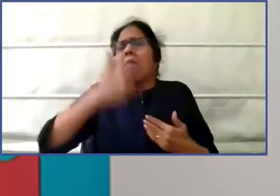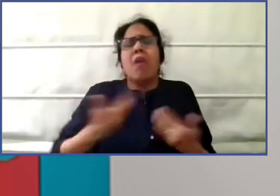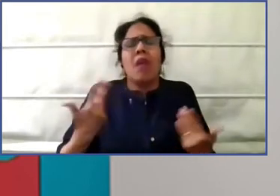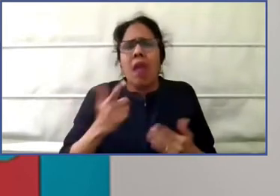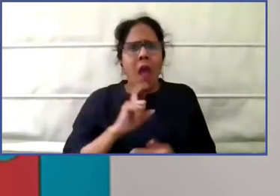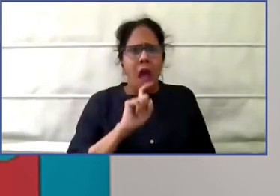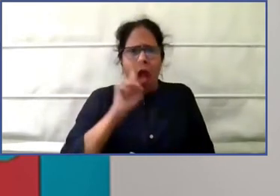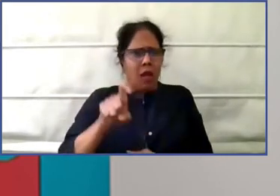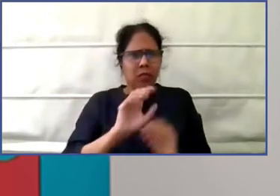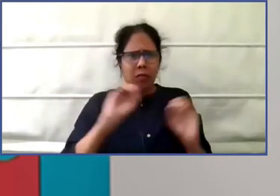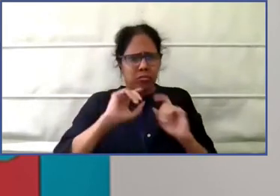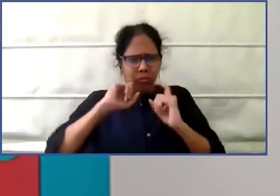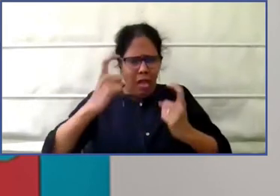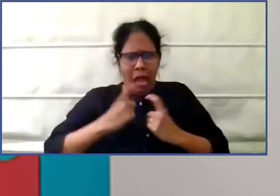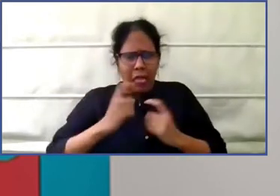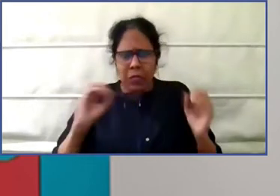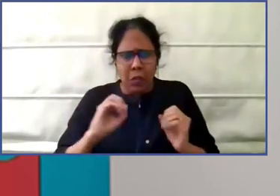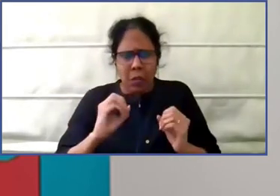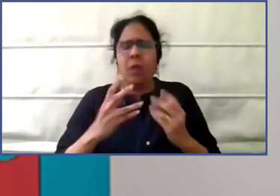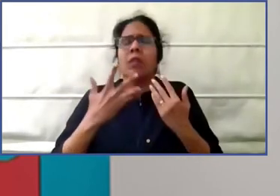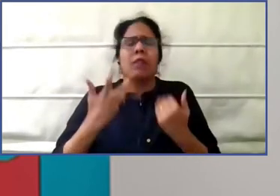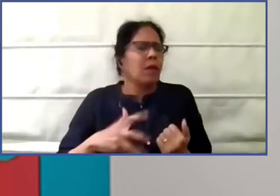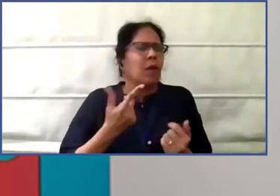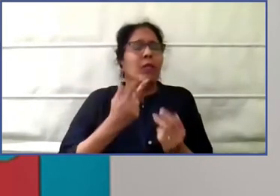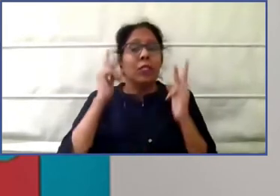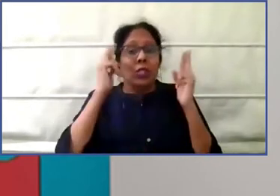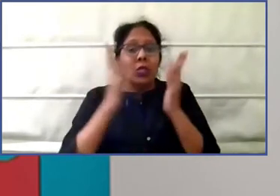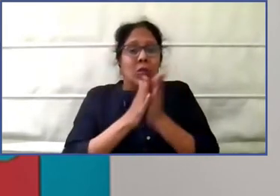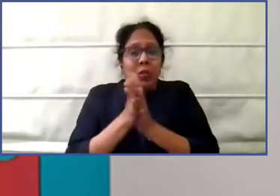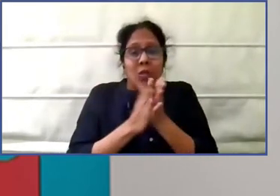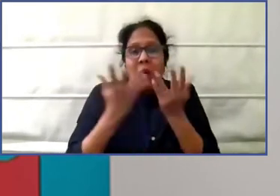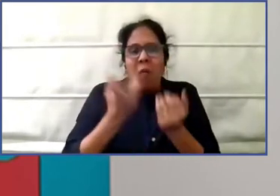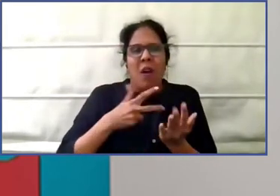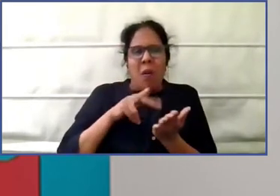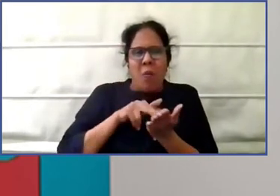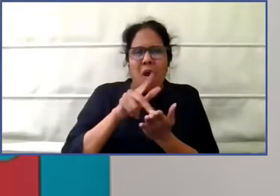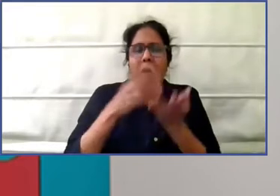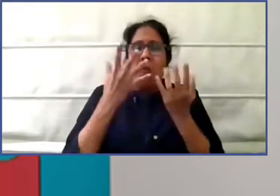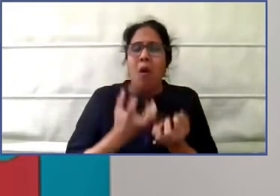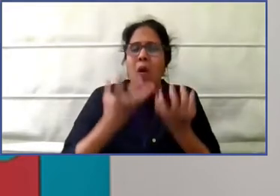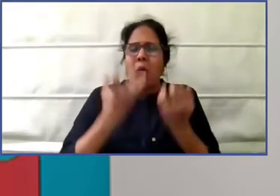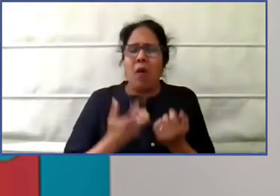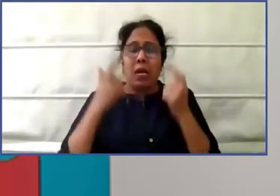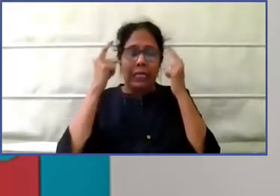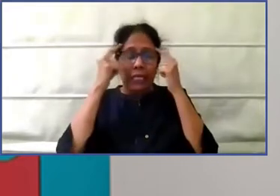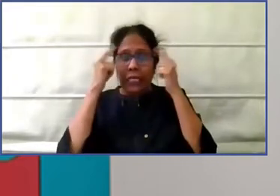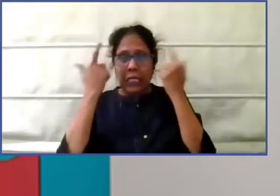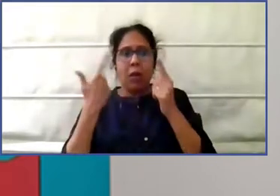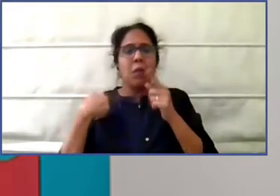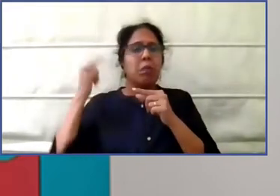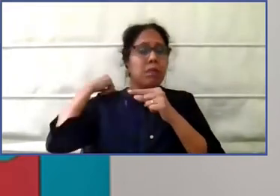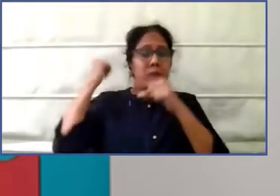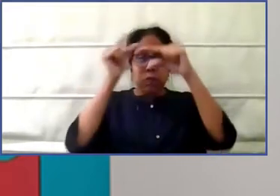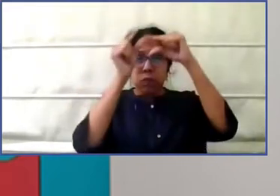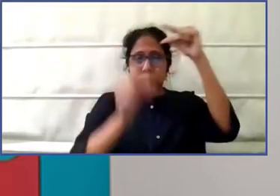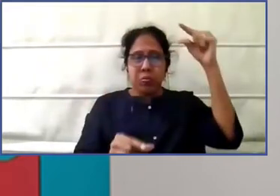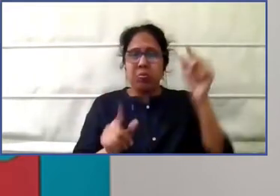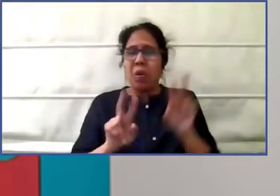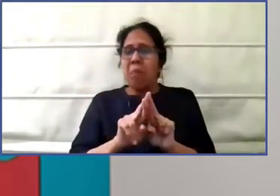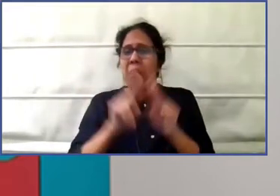hope and longing to walk again was there despite knowing the prognosis for spinal cord injury is always